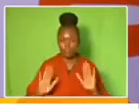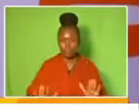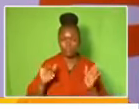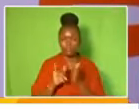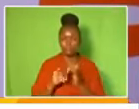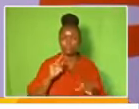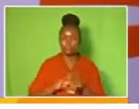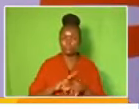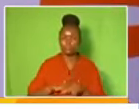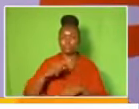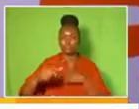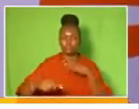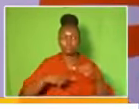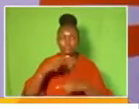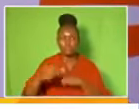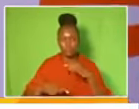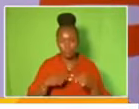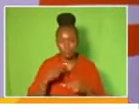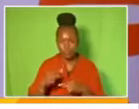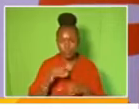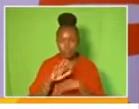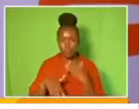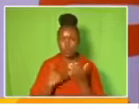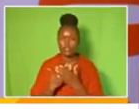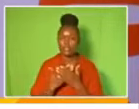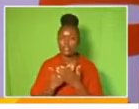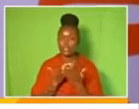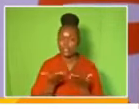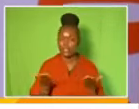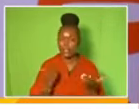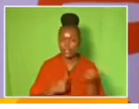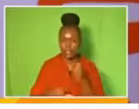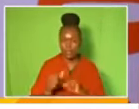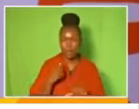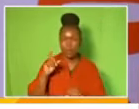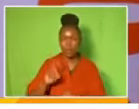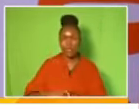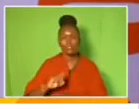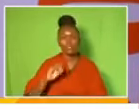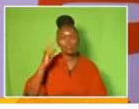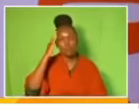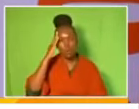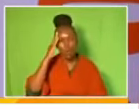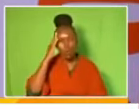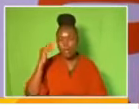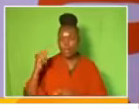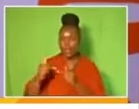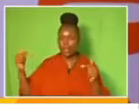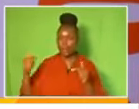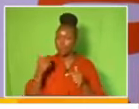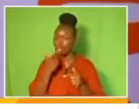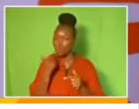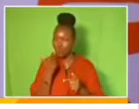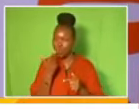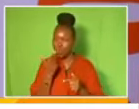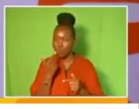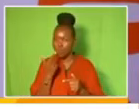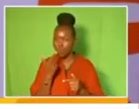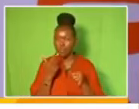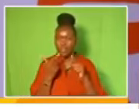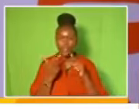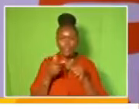go through these exercises, we remain clear on who the enemy is and what the battle is going